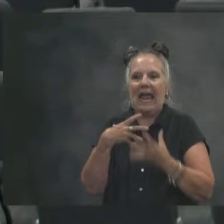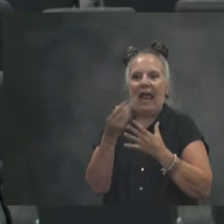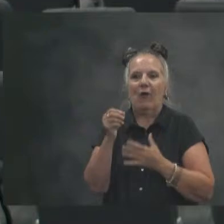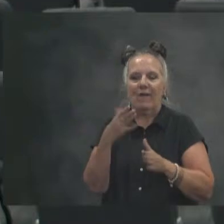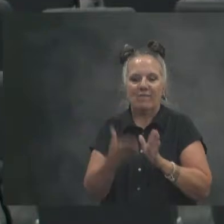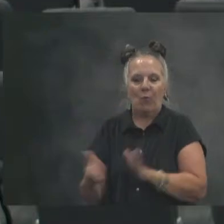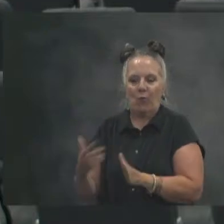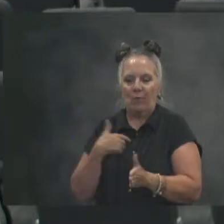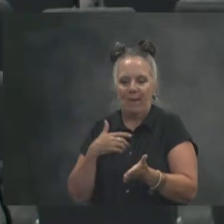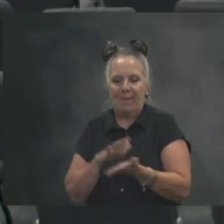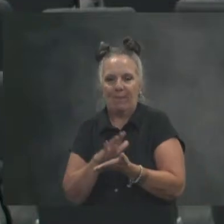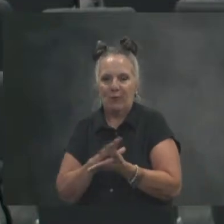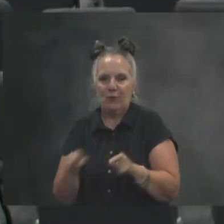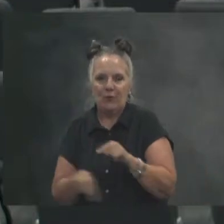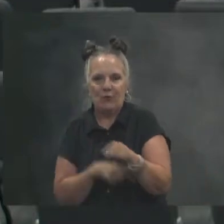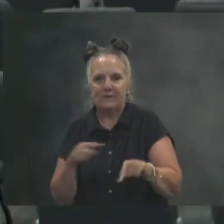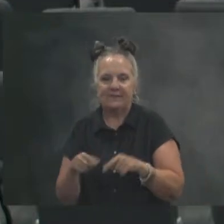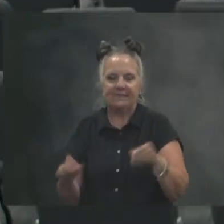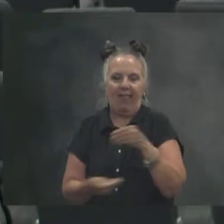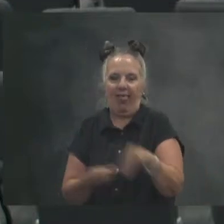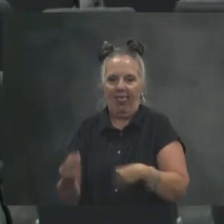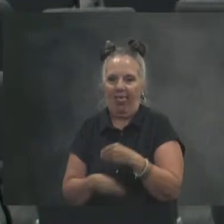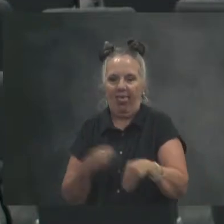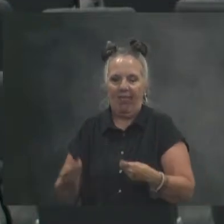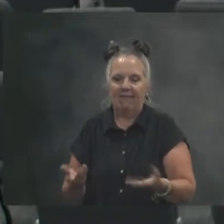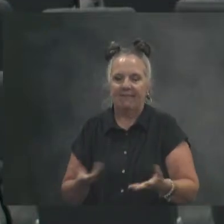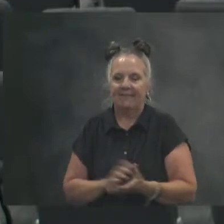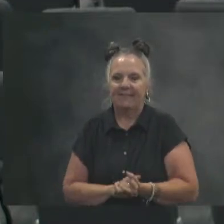Let's just go Yeah, ahead. I'm sorry. I That's all right. apologize, guys.